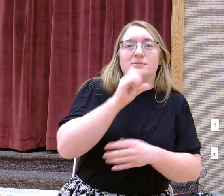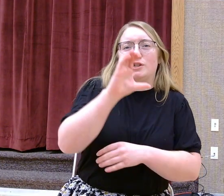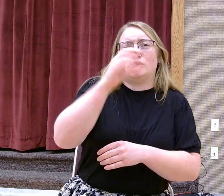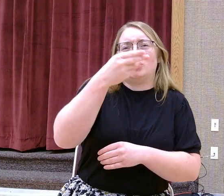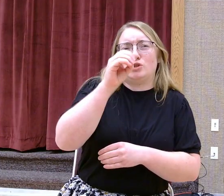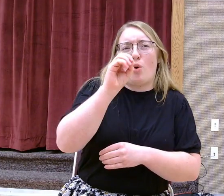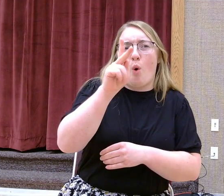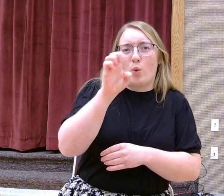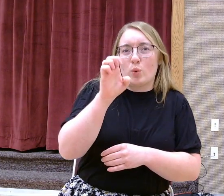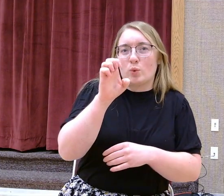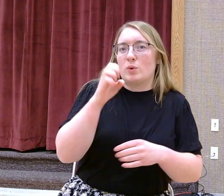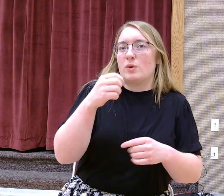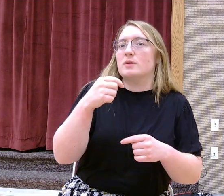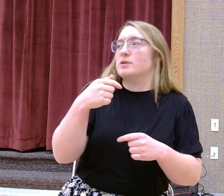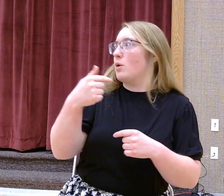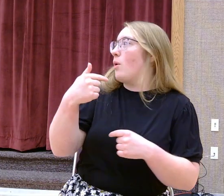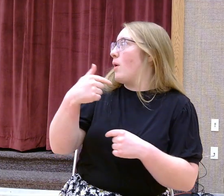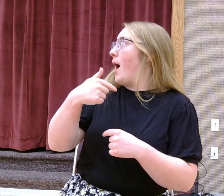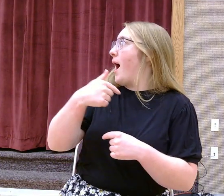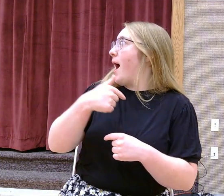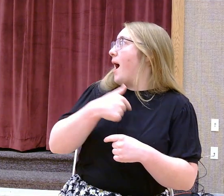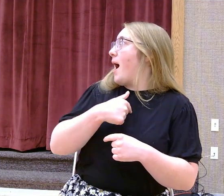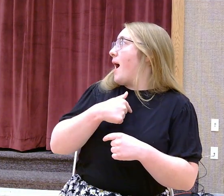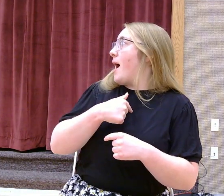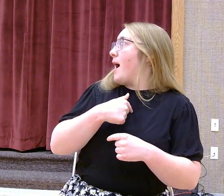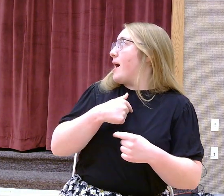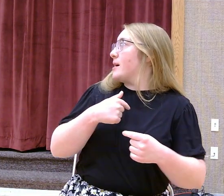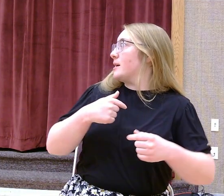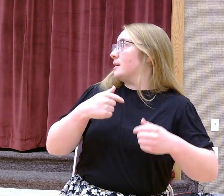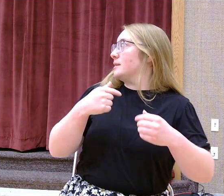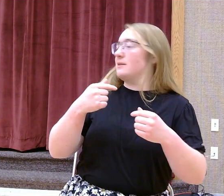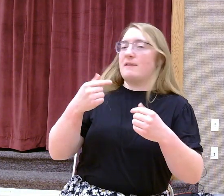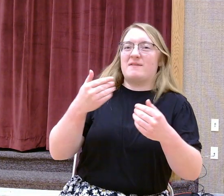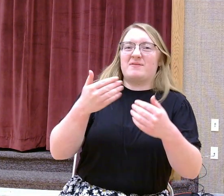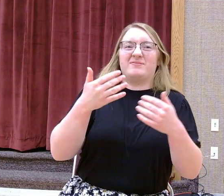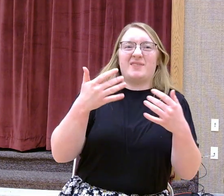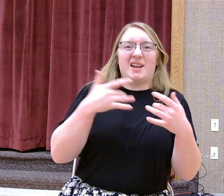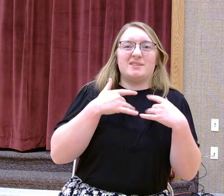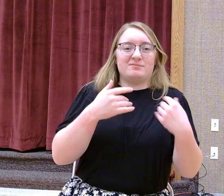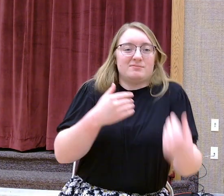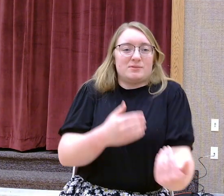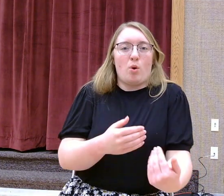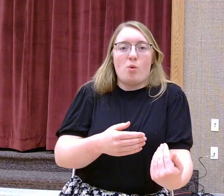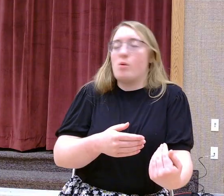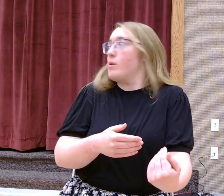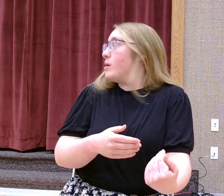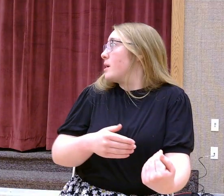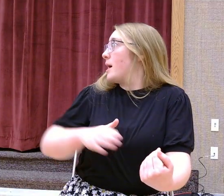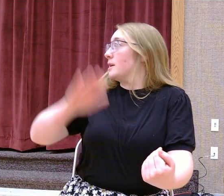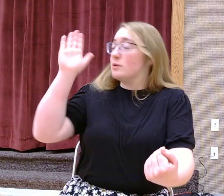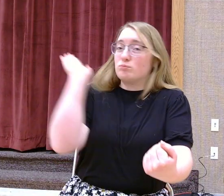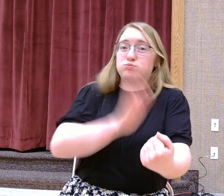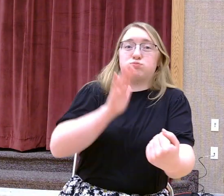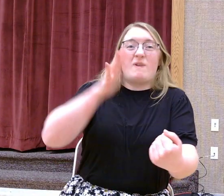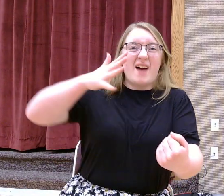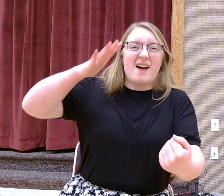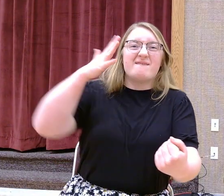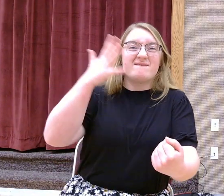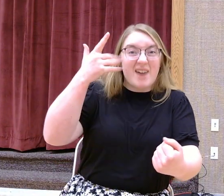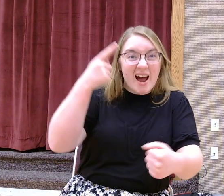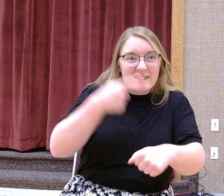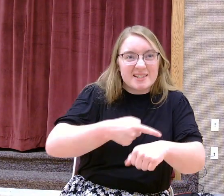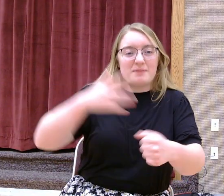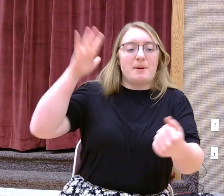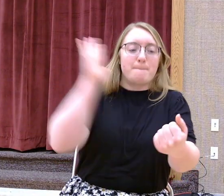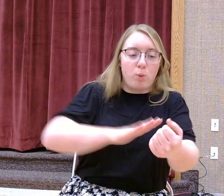called the football hold, right? So I grabbed him like this, laid him down, and I gave him 5 big smacks on his back.